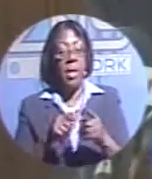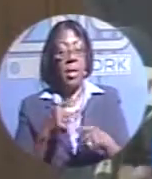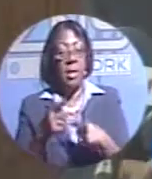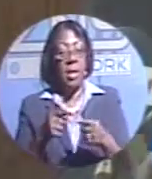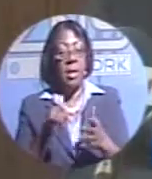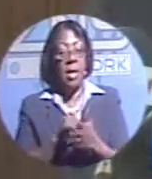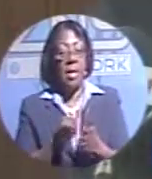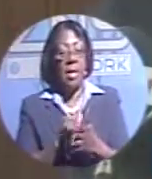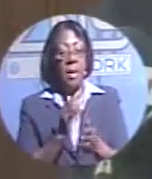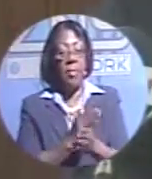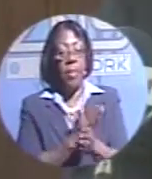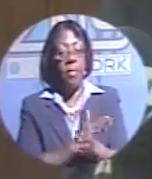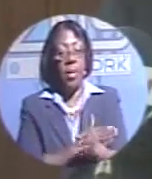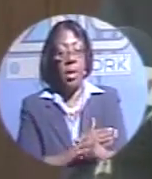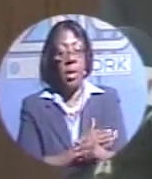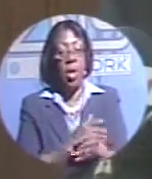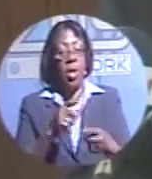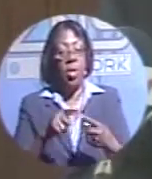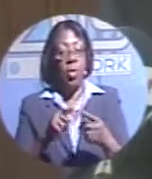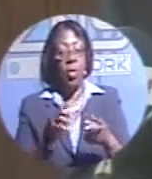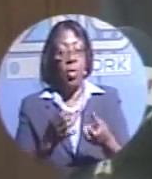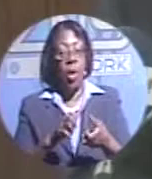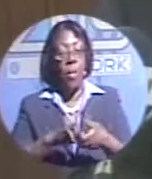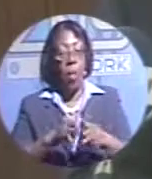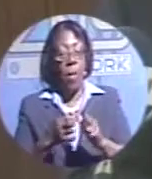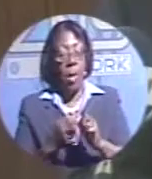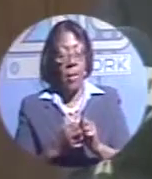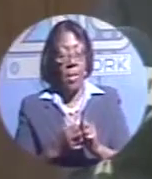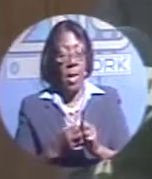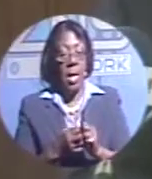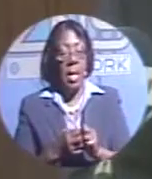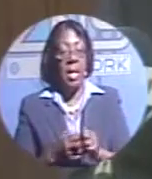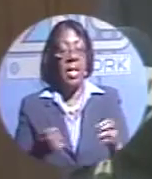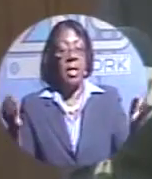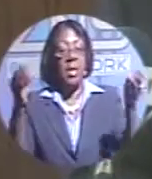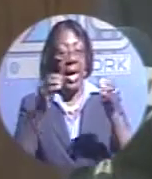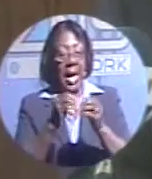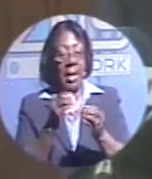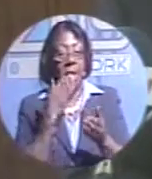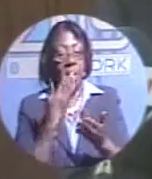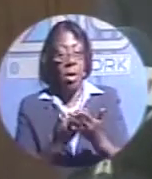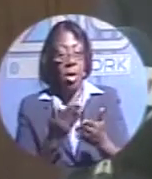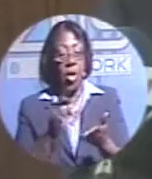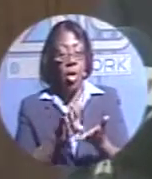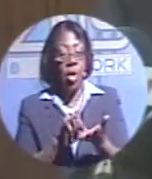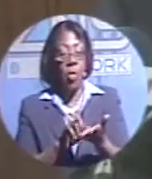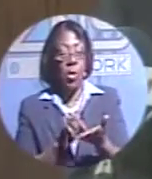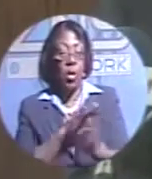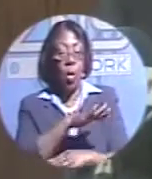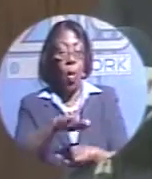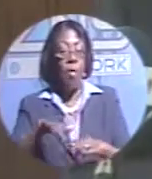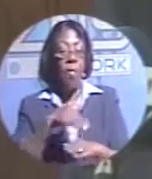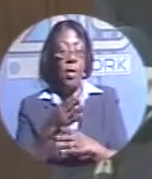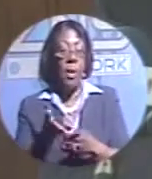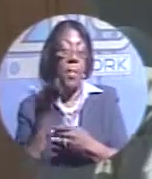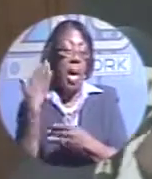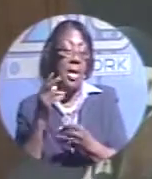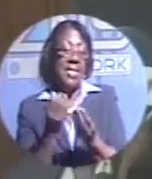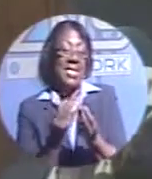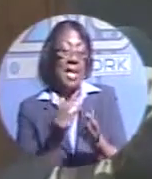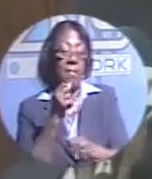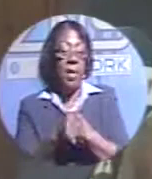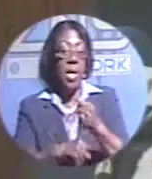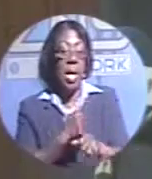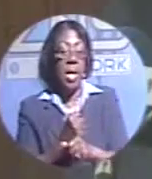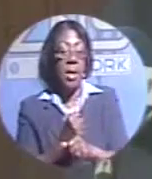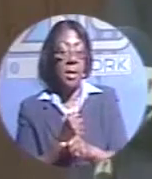an improvement to the crisis. I think I should also add, the good news is, over the past several